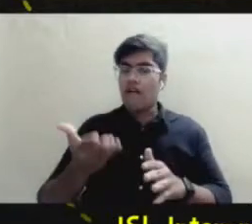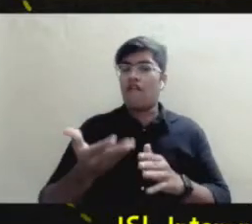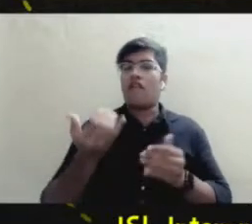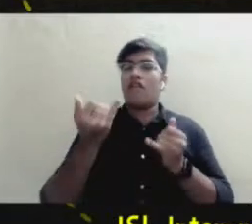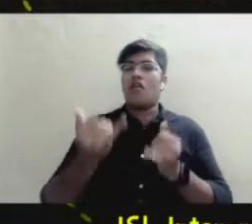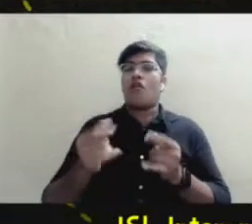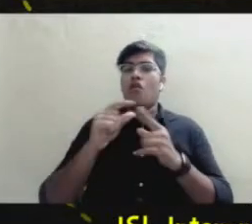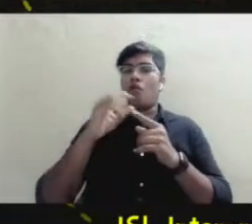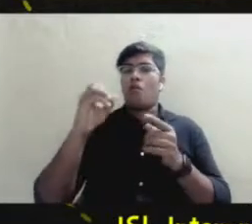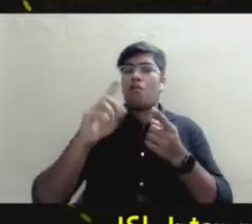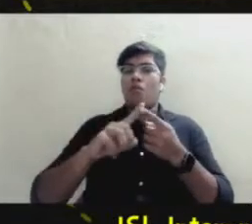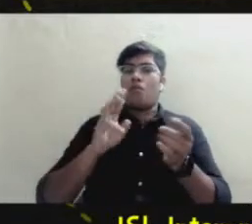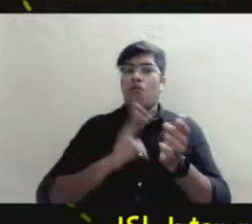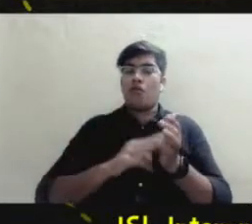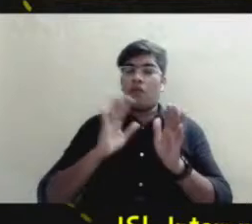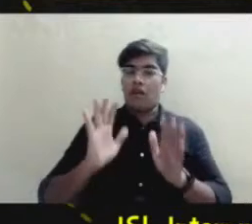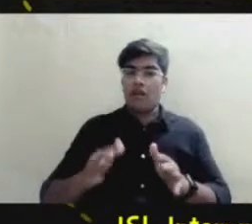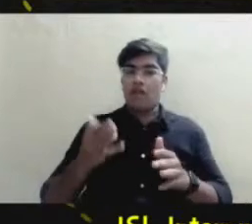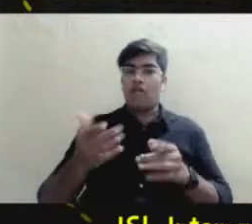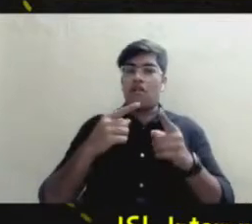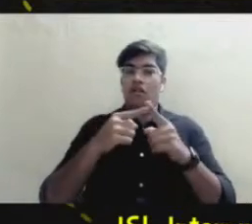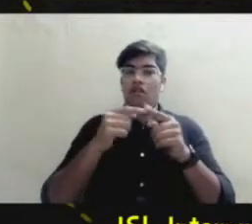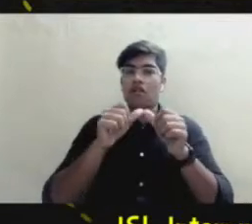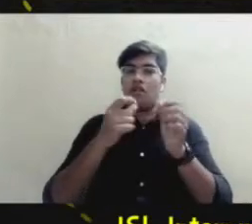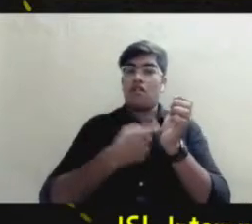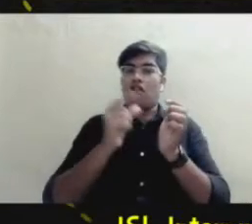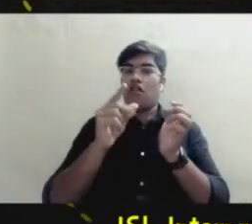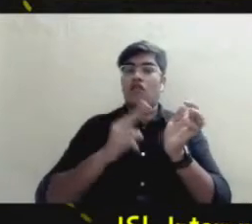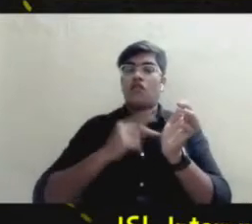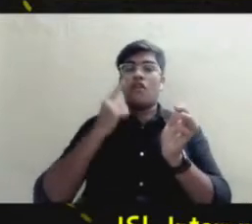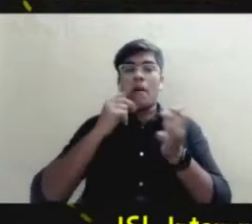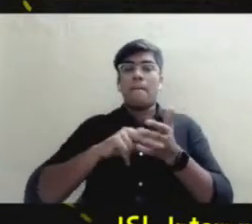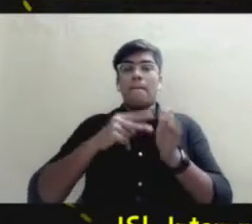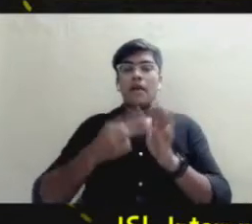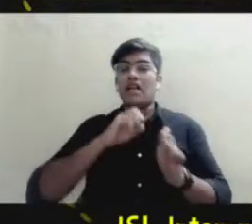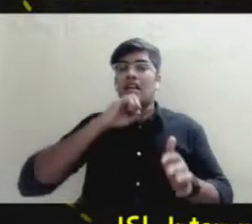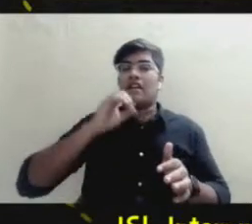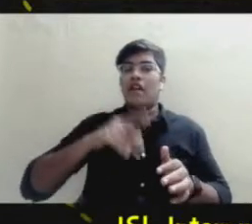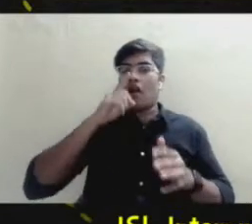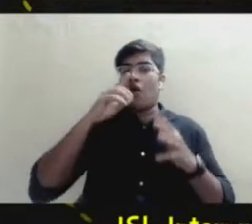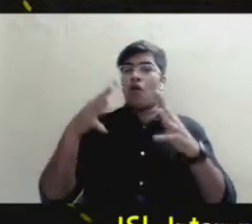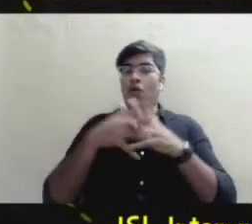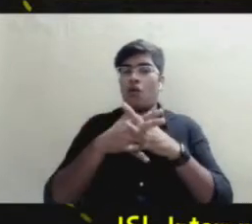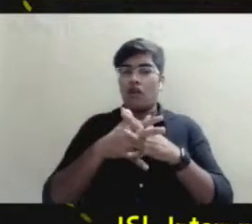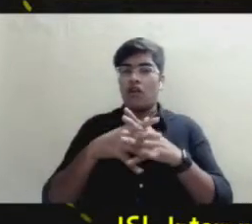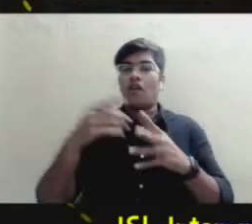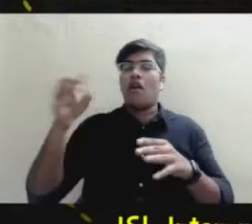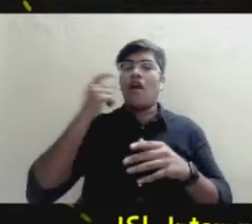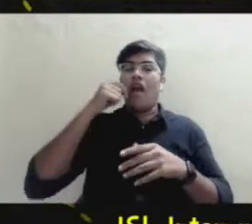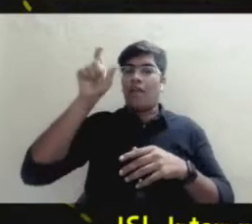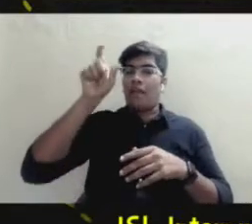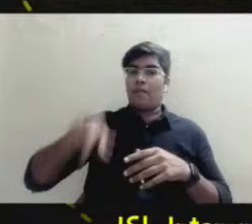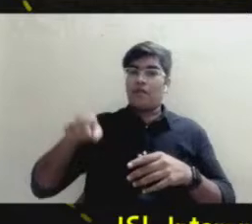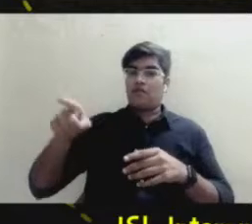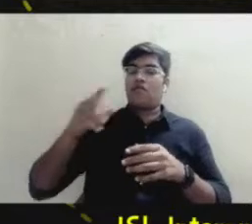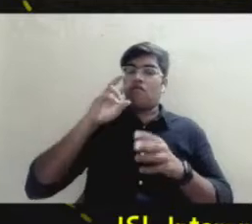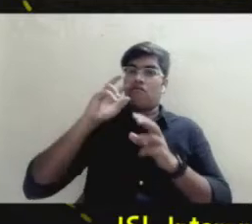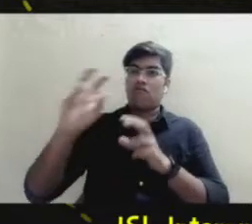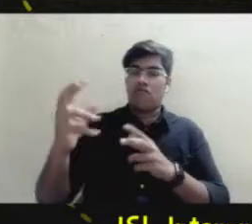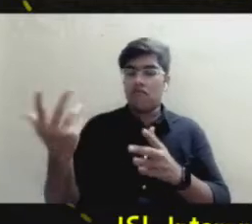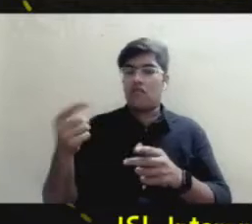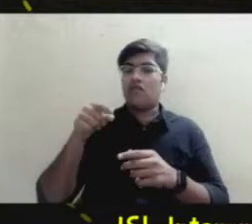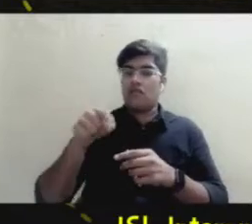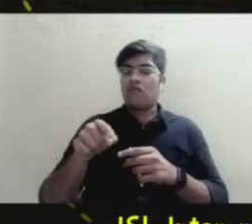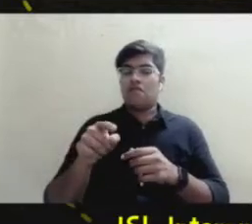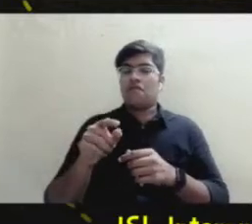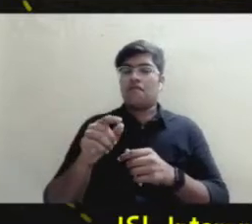about the Taruni, the young women of Braj, looking at the male form. I think that also is